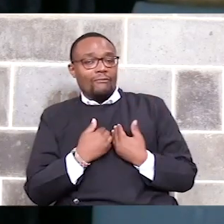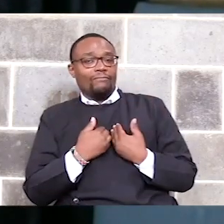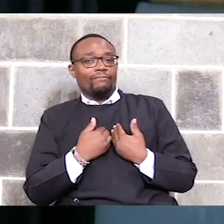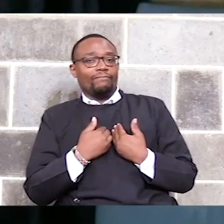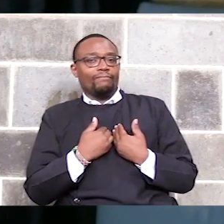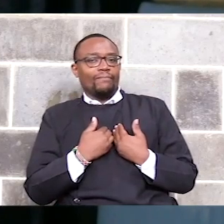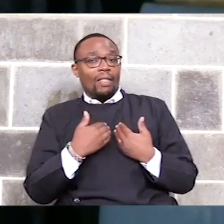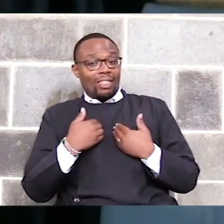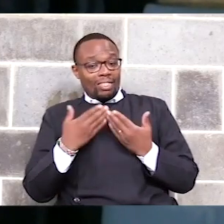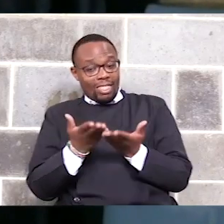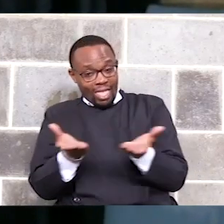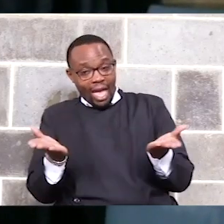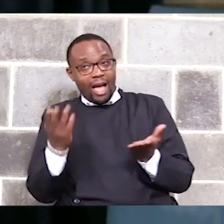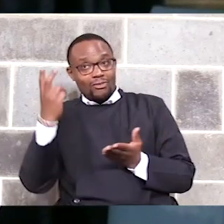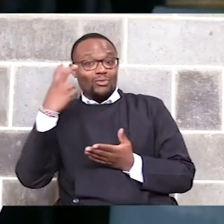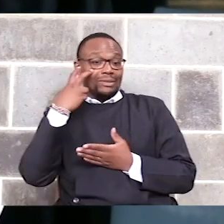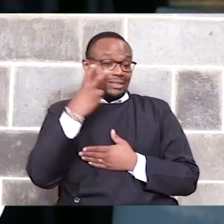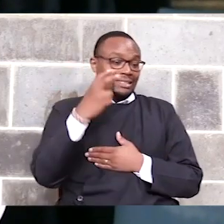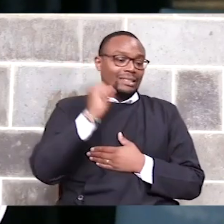They are bare before you.